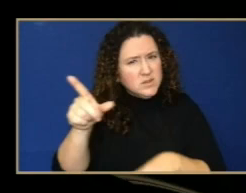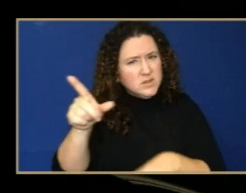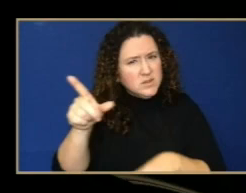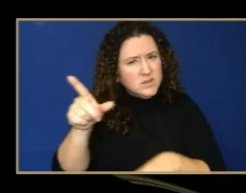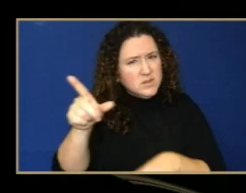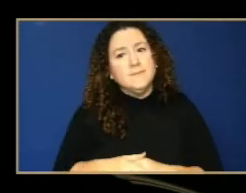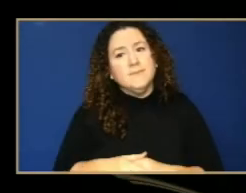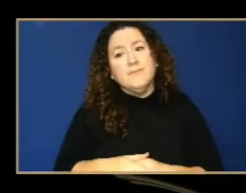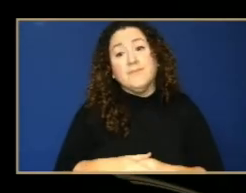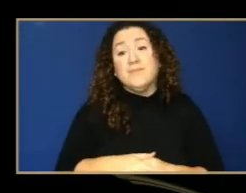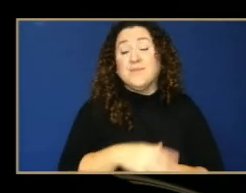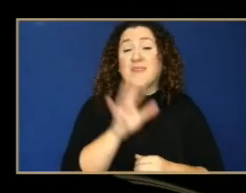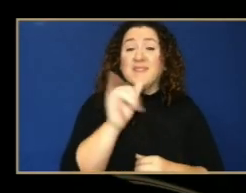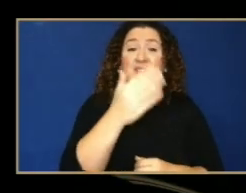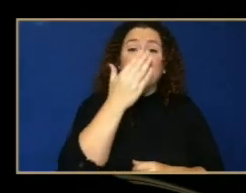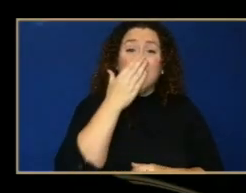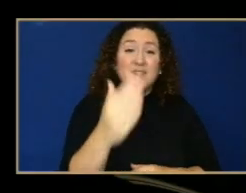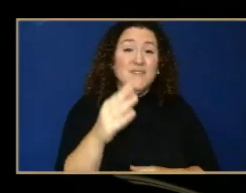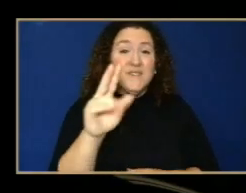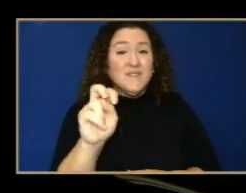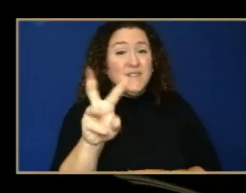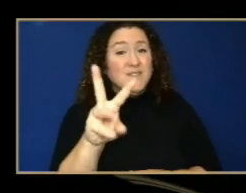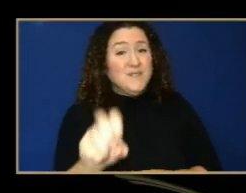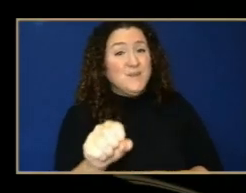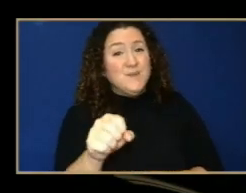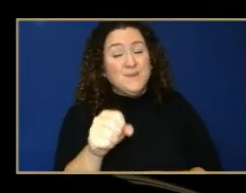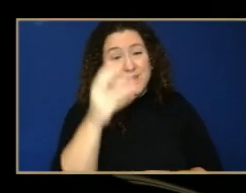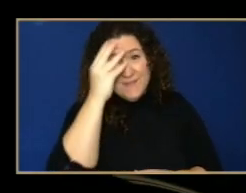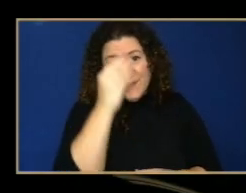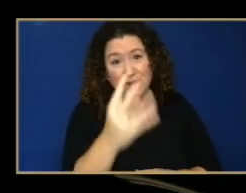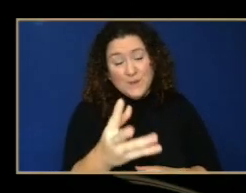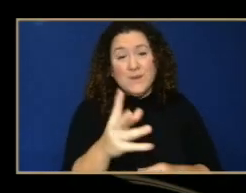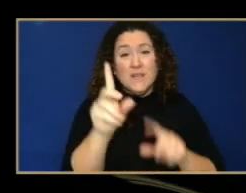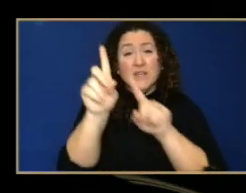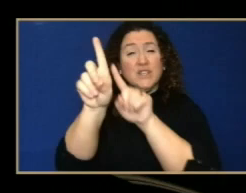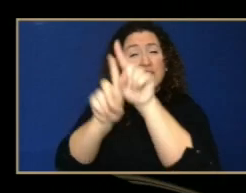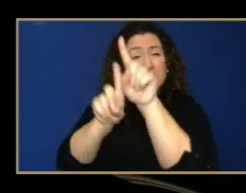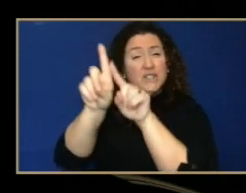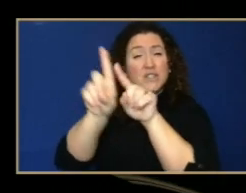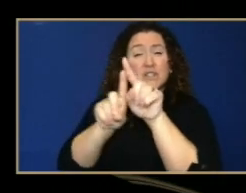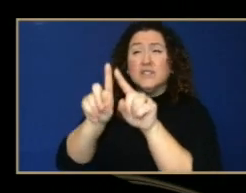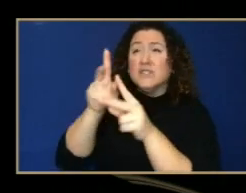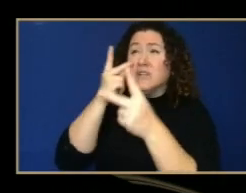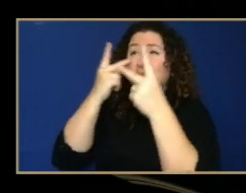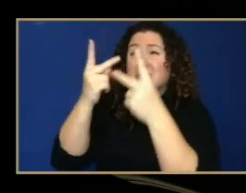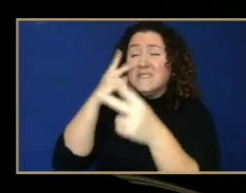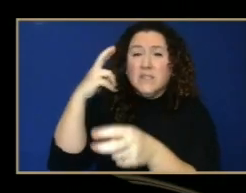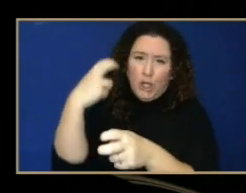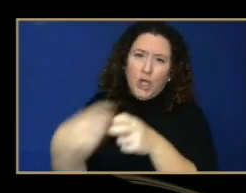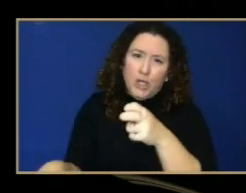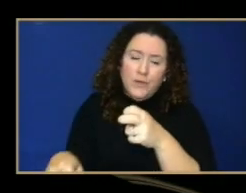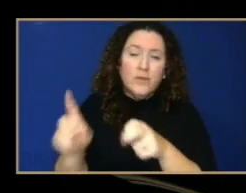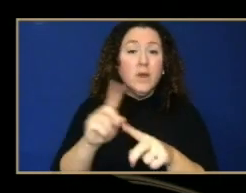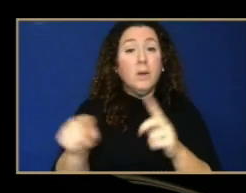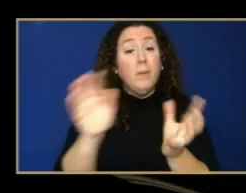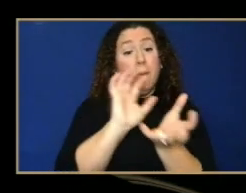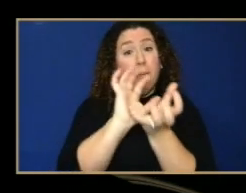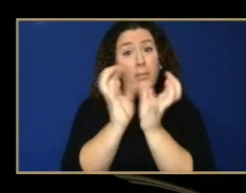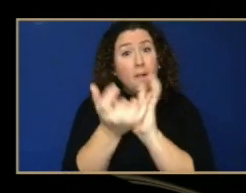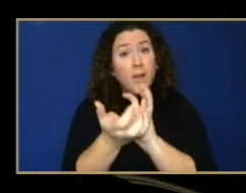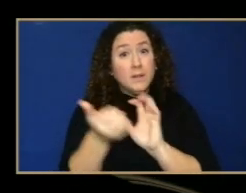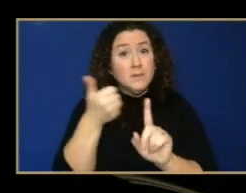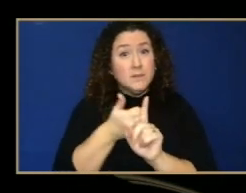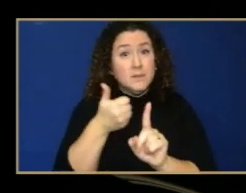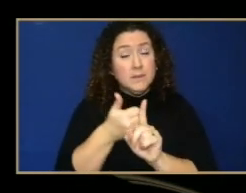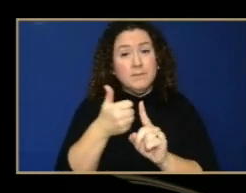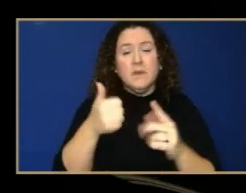you. Stargazing hard, but planets are bright. Jupiter and Saturn, Jupiter in particular, you can see from almost any city in the world. I've lived